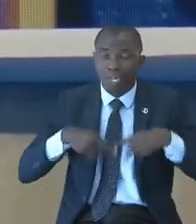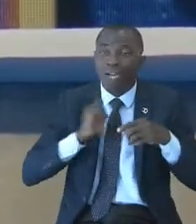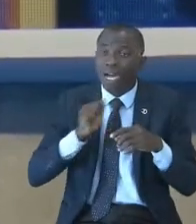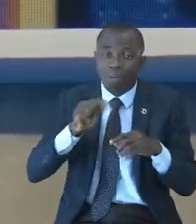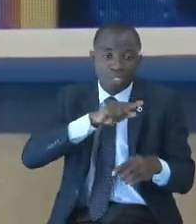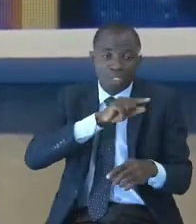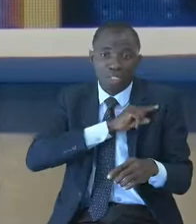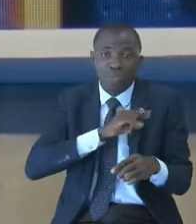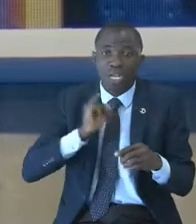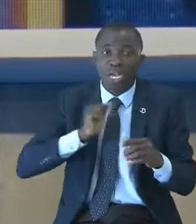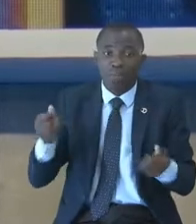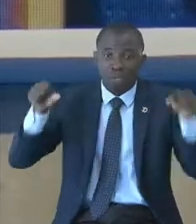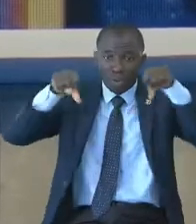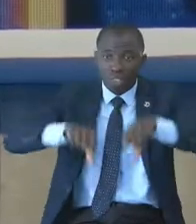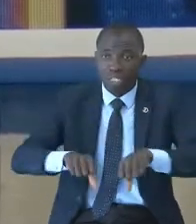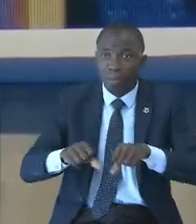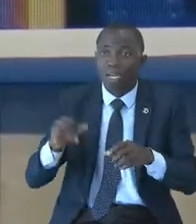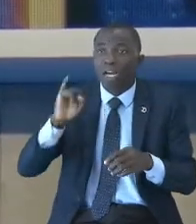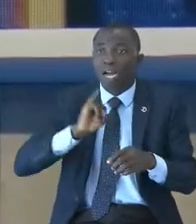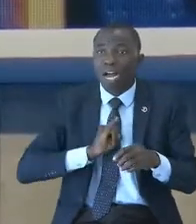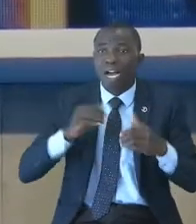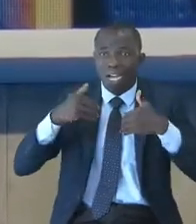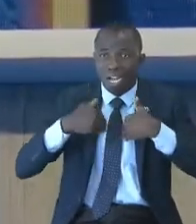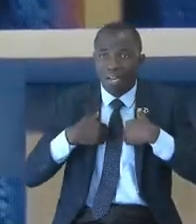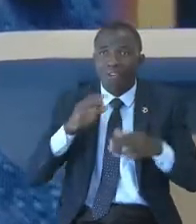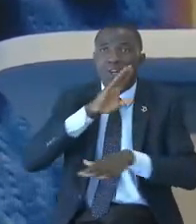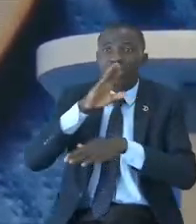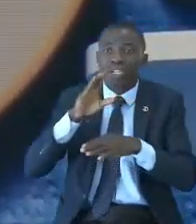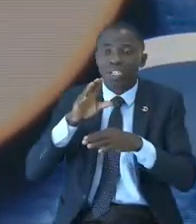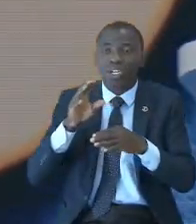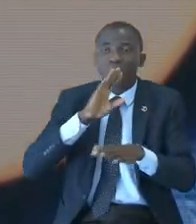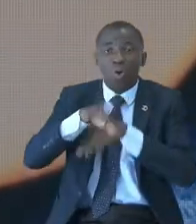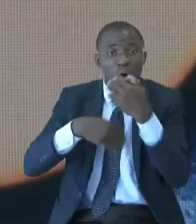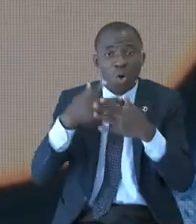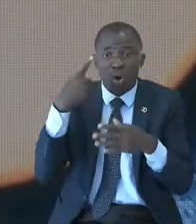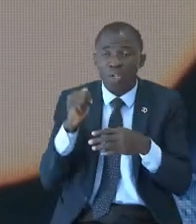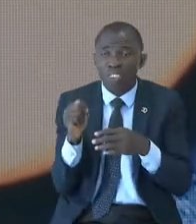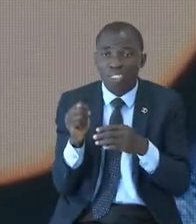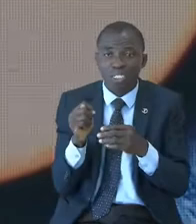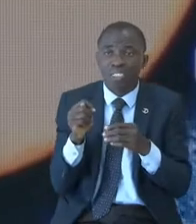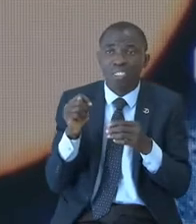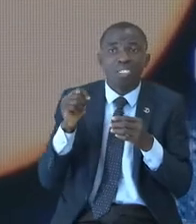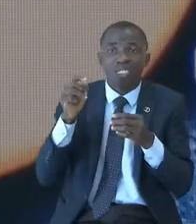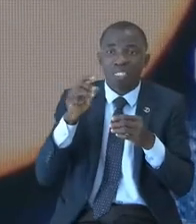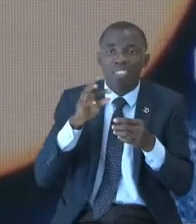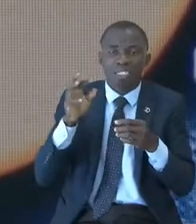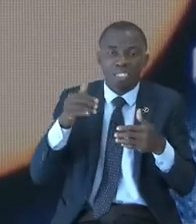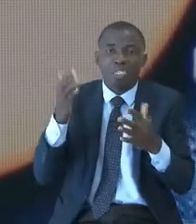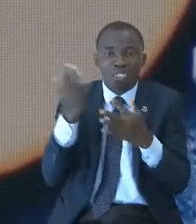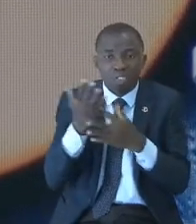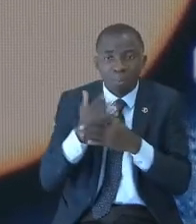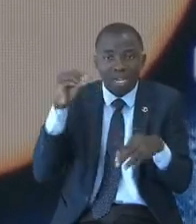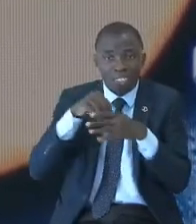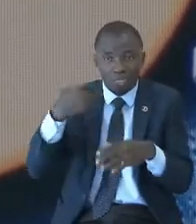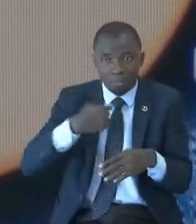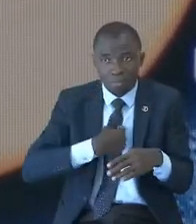I'm condemned, and I have all the witness inside me, I feel the discomfort